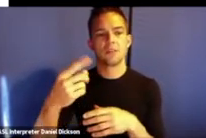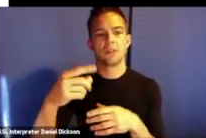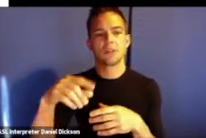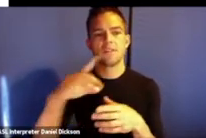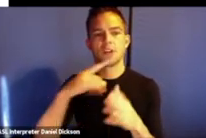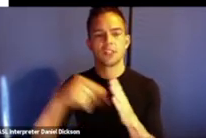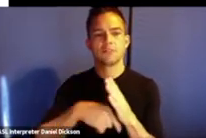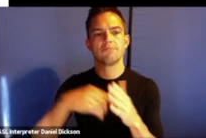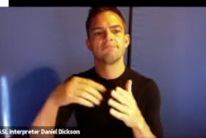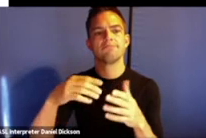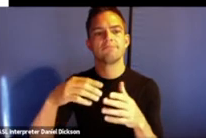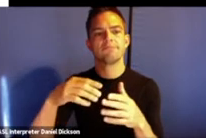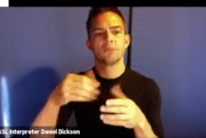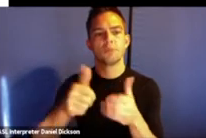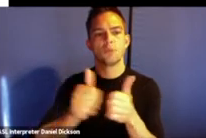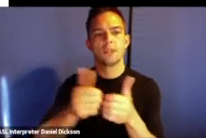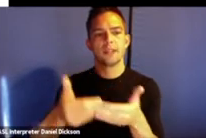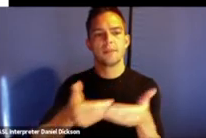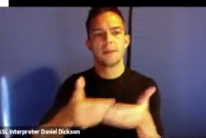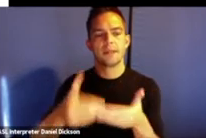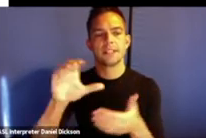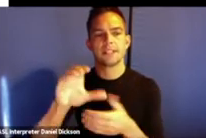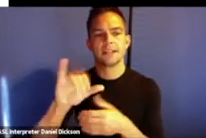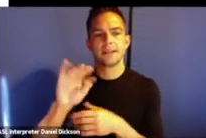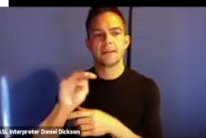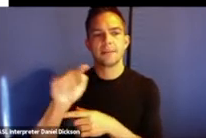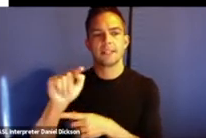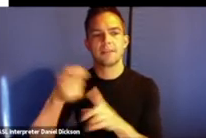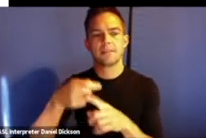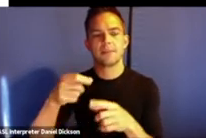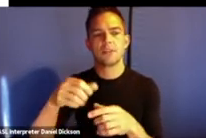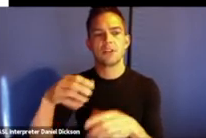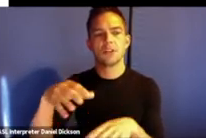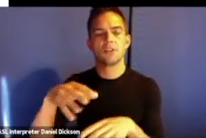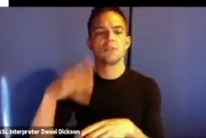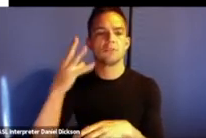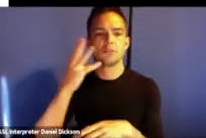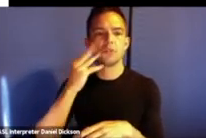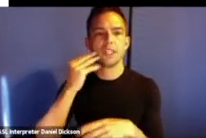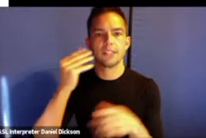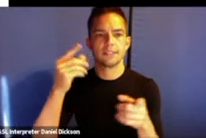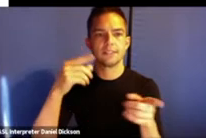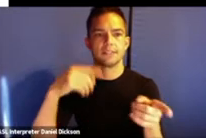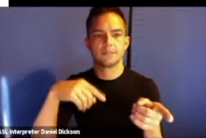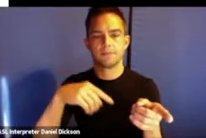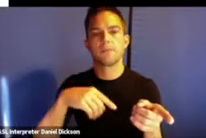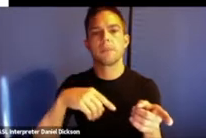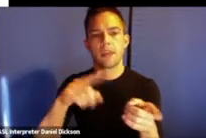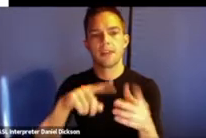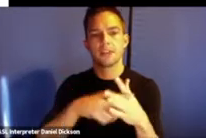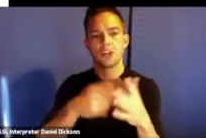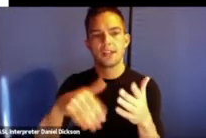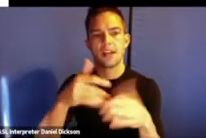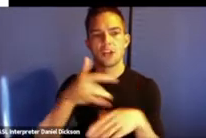intense upper limb training in infants 3 to 9 months from Sweden. And they did show positive effects starting this early on